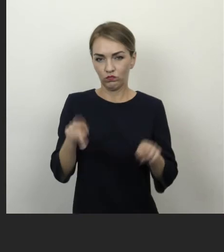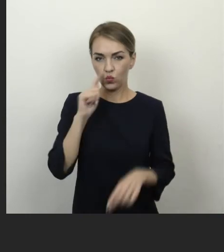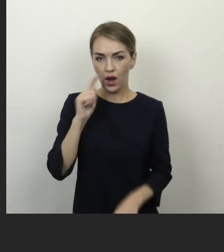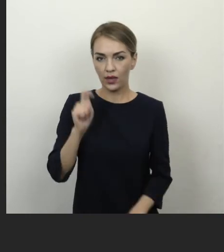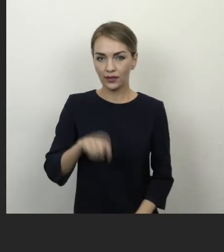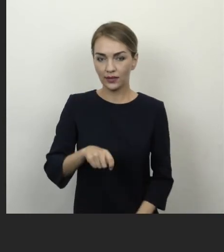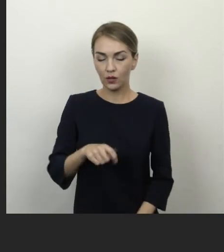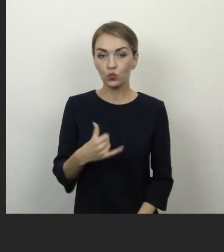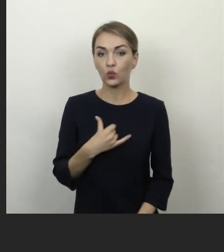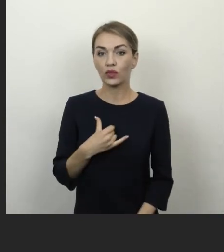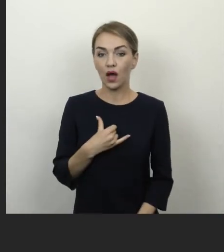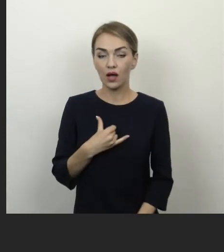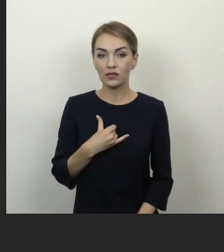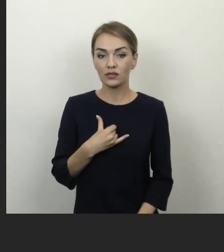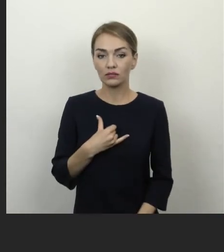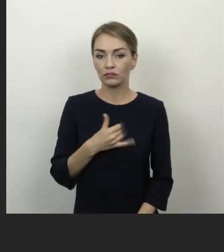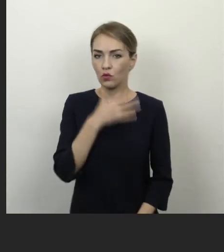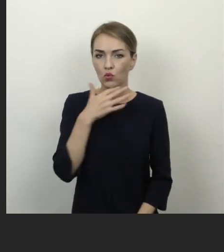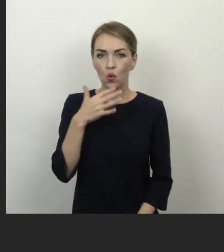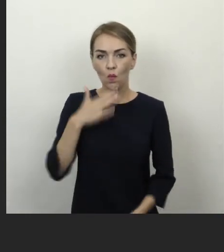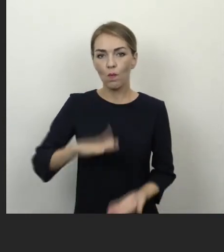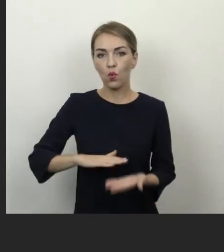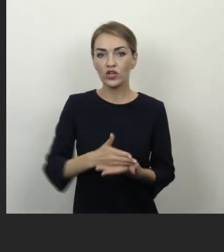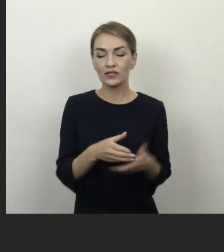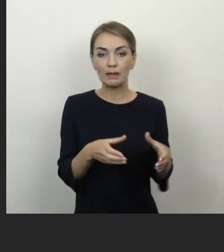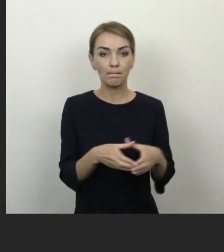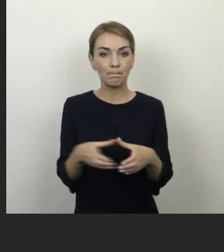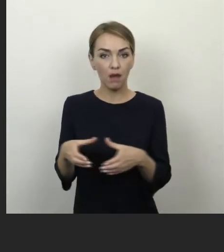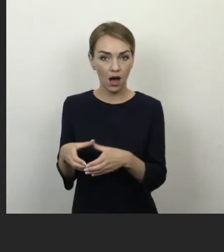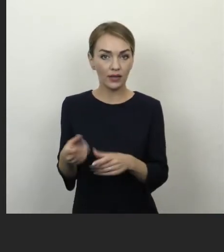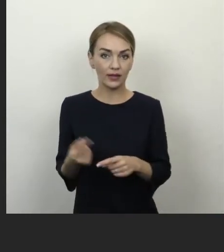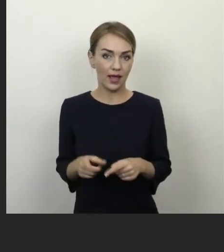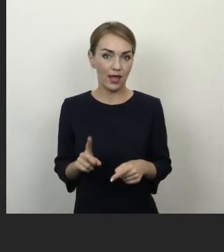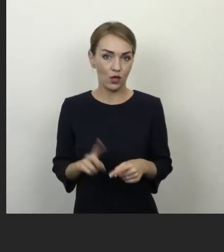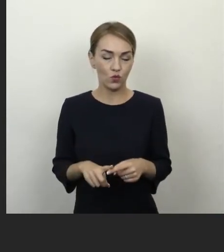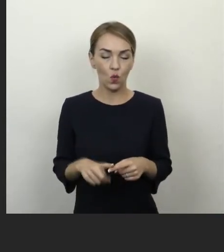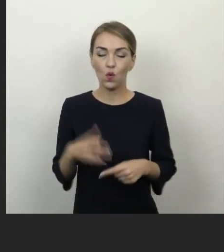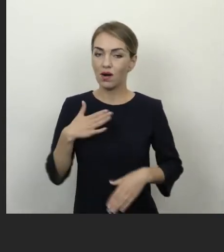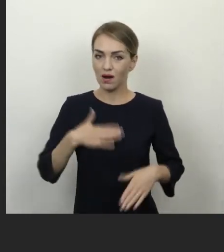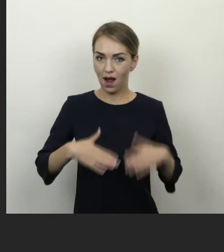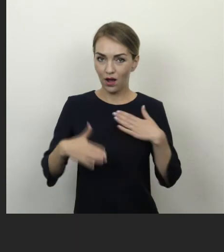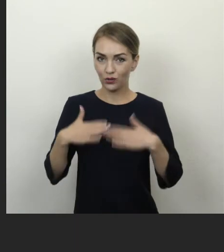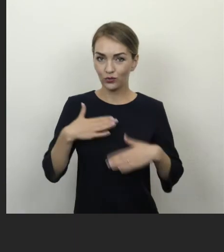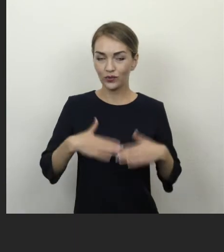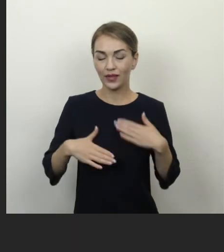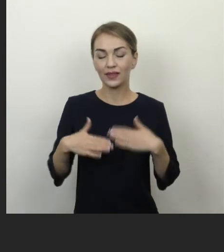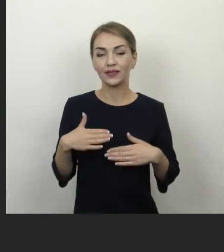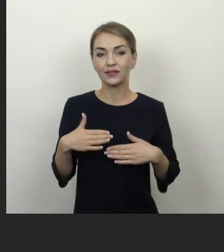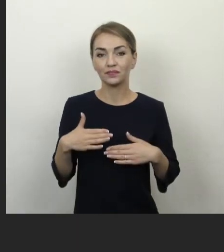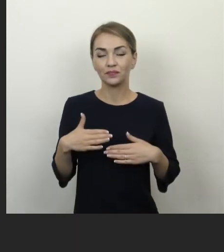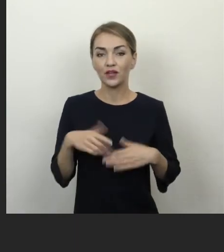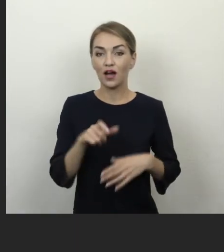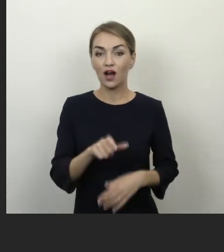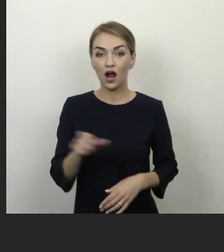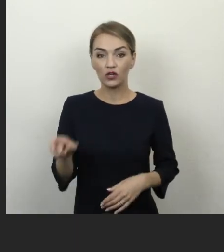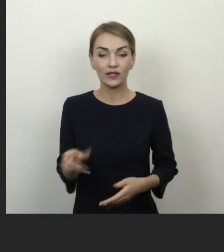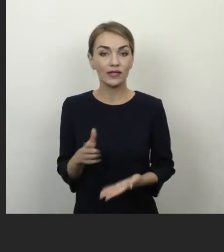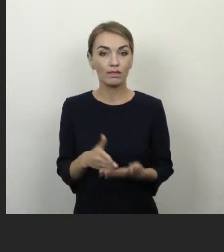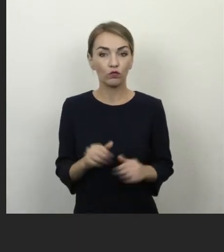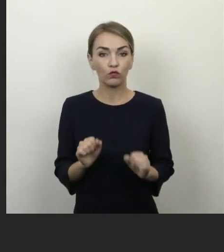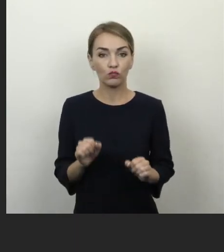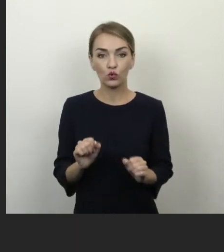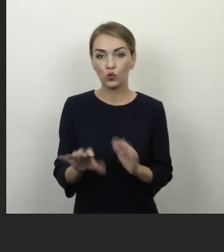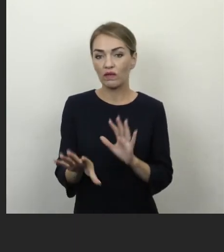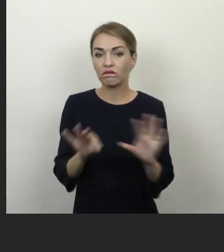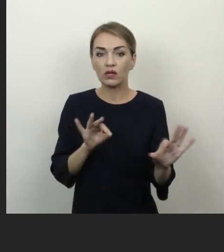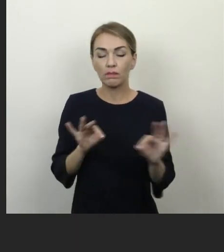in Ukraine, we have quite a lot of political parties participating. This makes us happy because